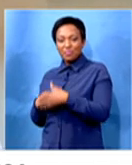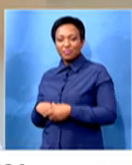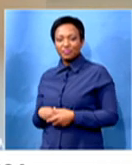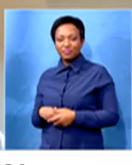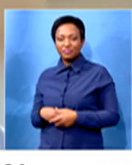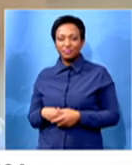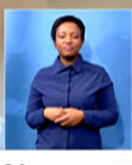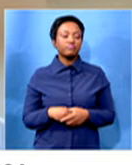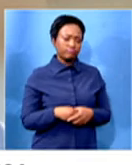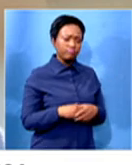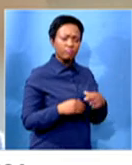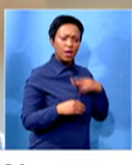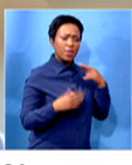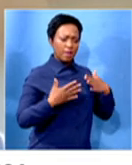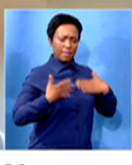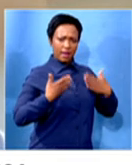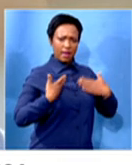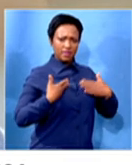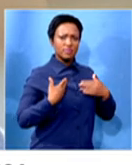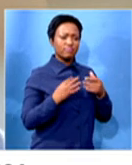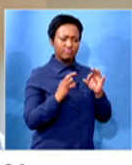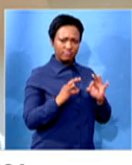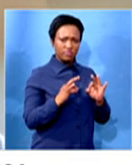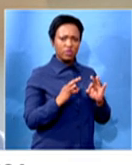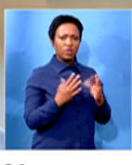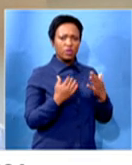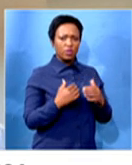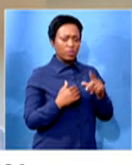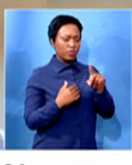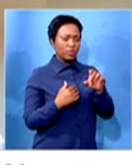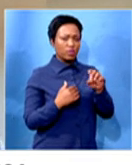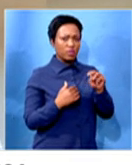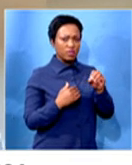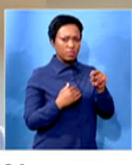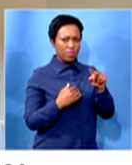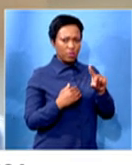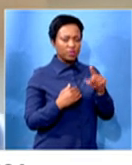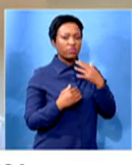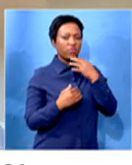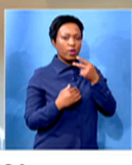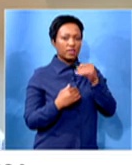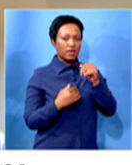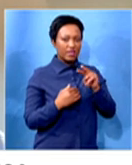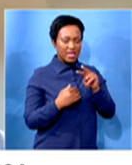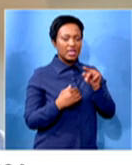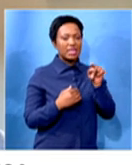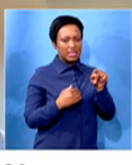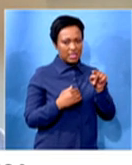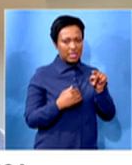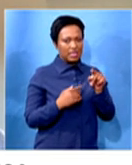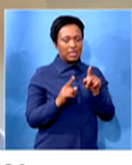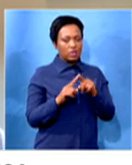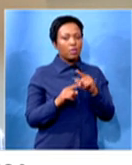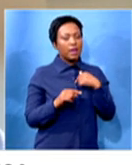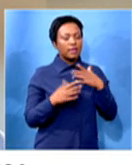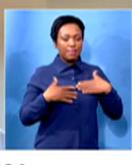Real pleasure. That's just to correct, from the Desmond Tutu HIV Centre, not the MRC, but otherwise happy to be